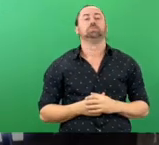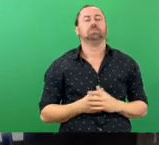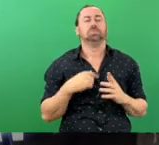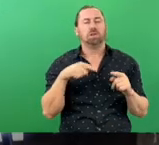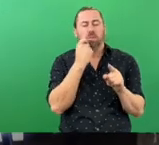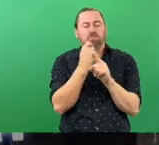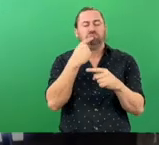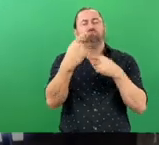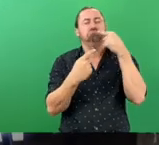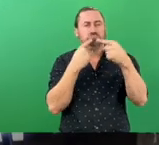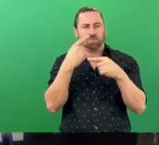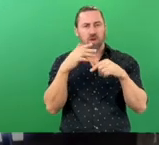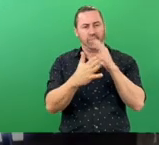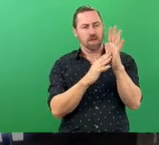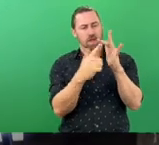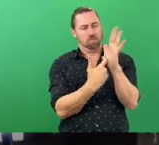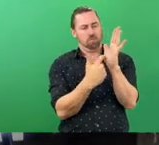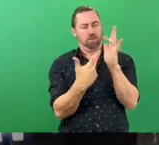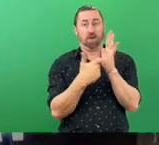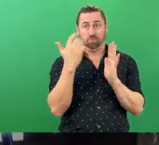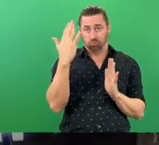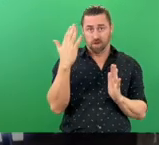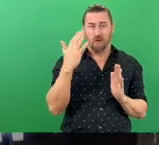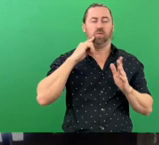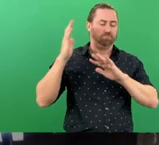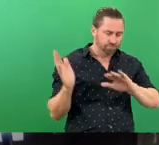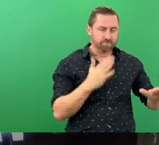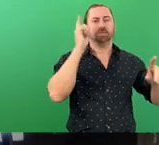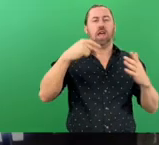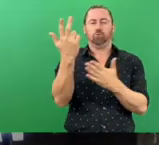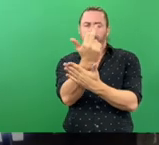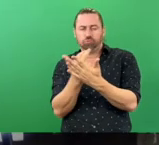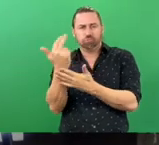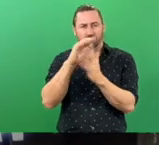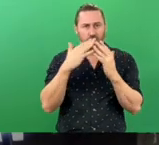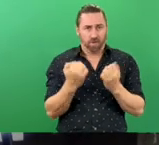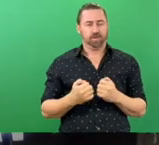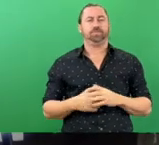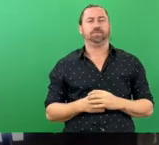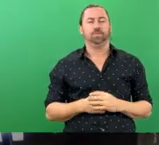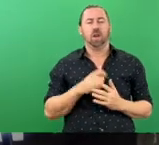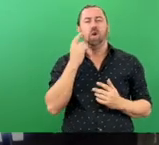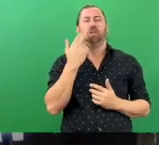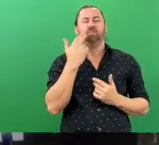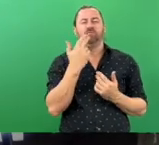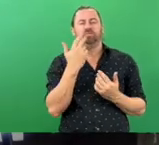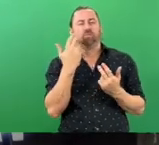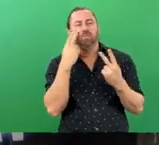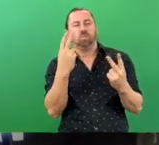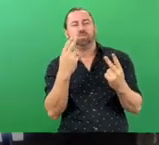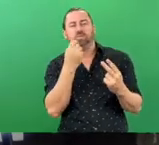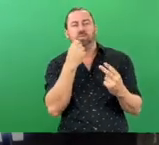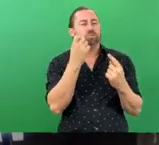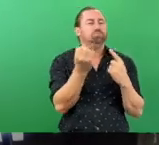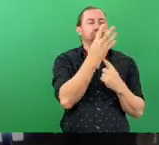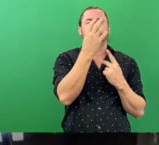with a little discussion about the mirror, and then we're going to get right into doing some drawings. So I want to show you a few images, and then